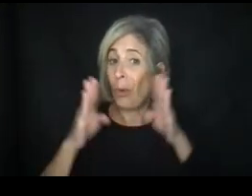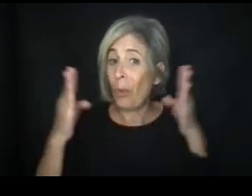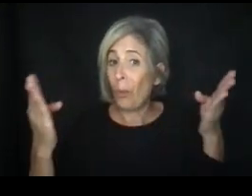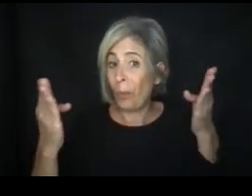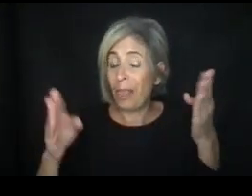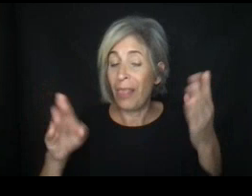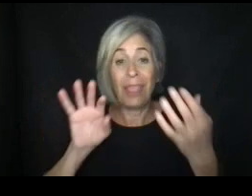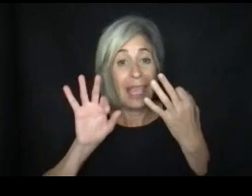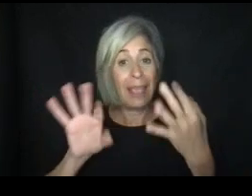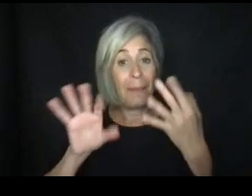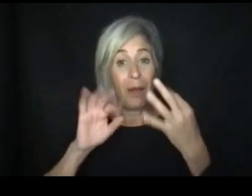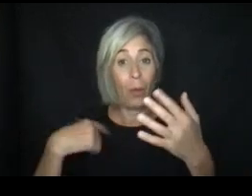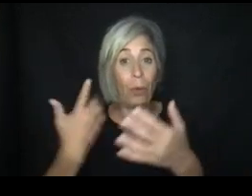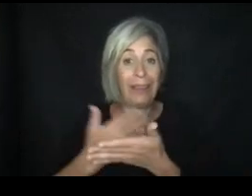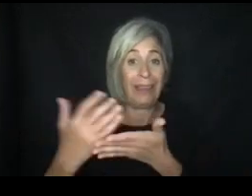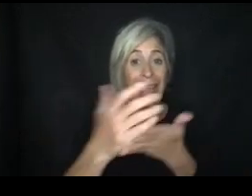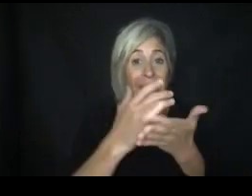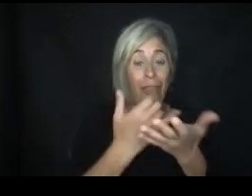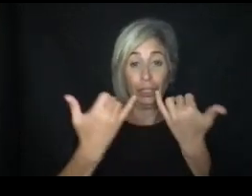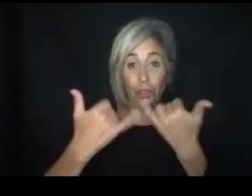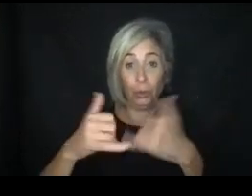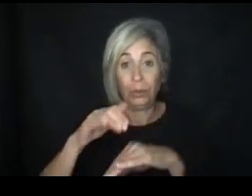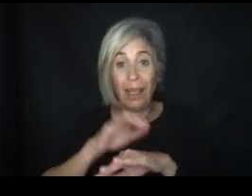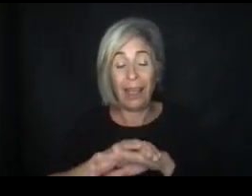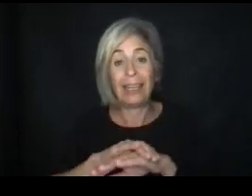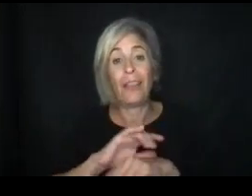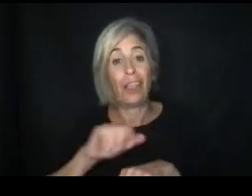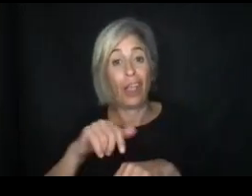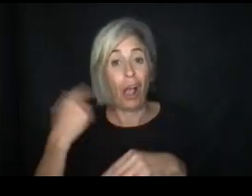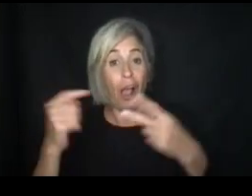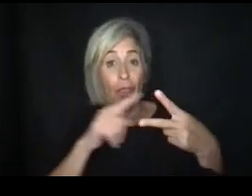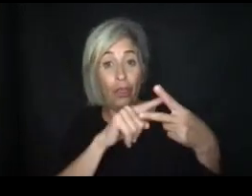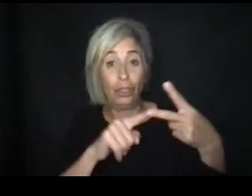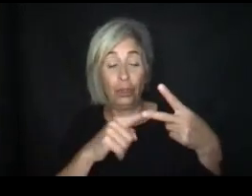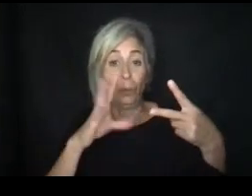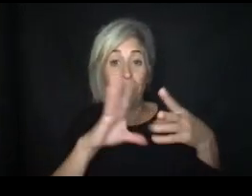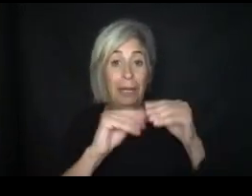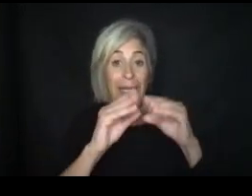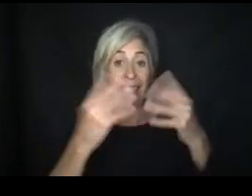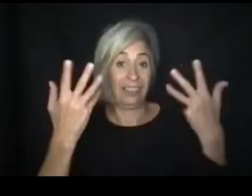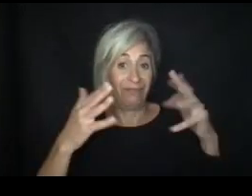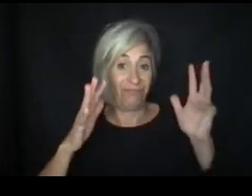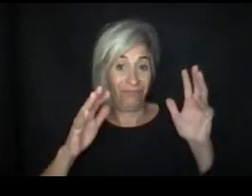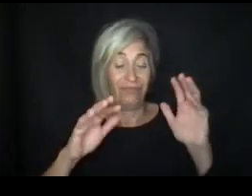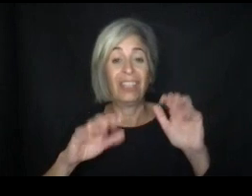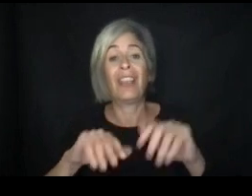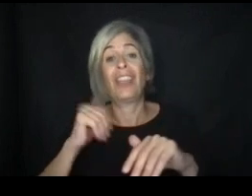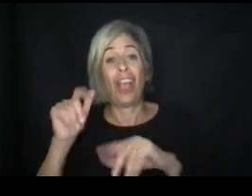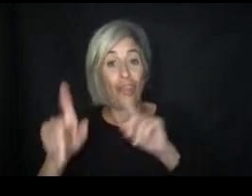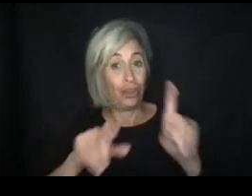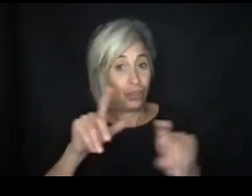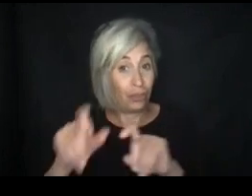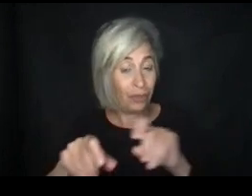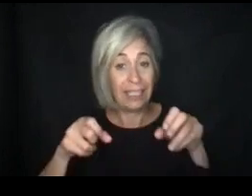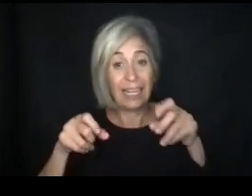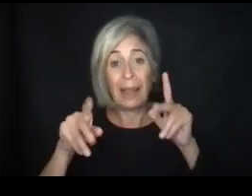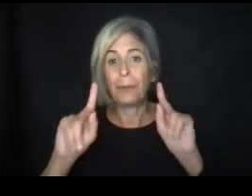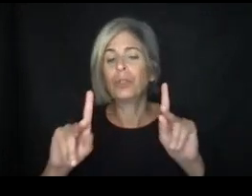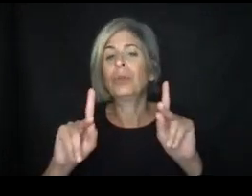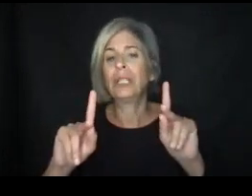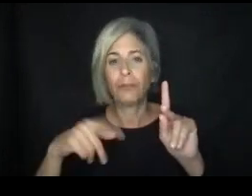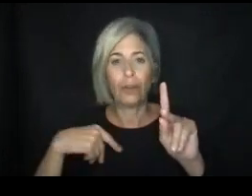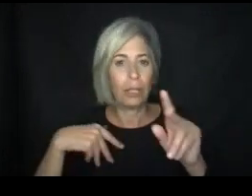give us this evening and the previous two public input meetings, in addition to the other surveys and opportunities for